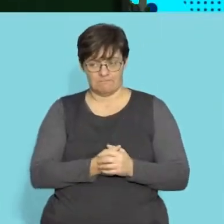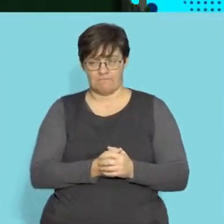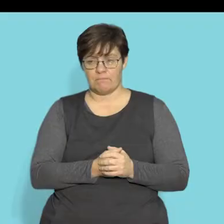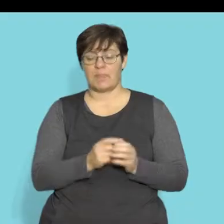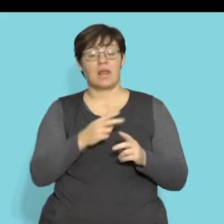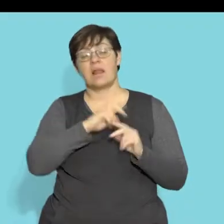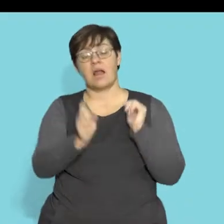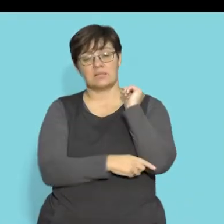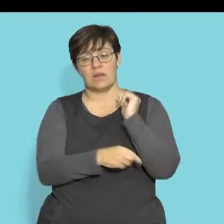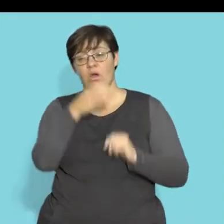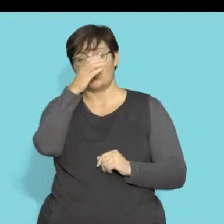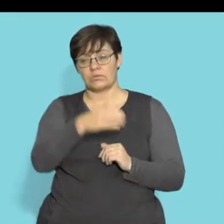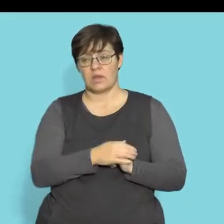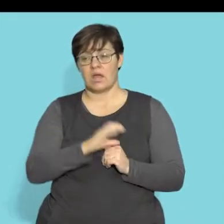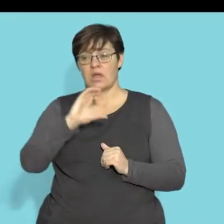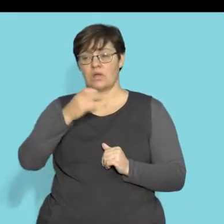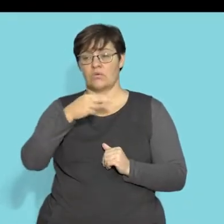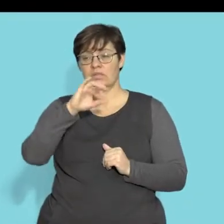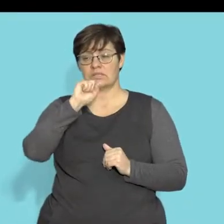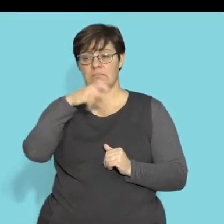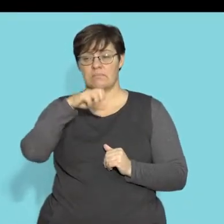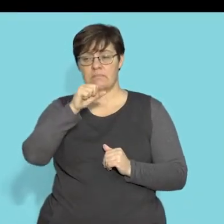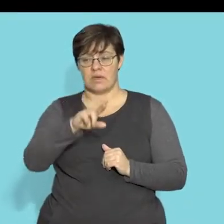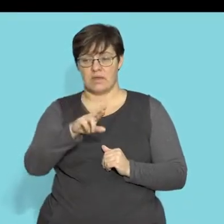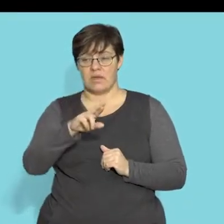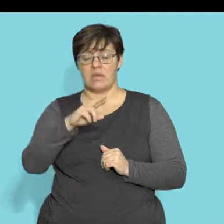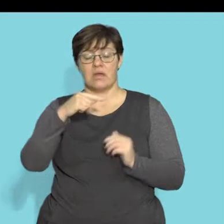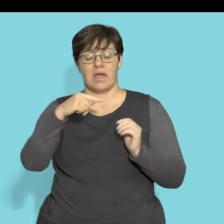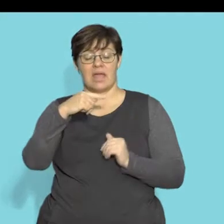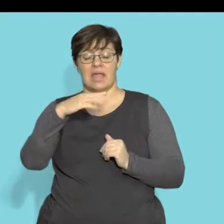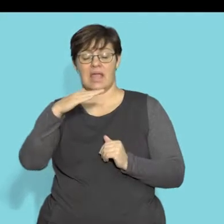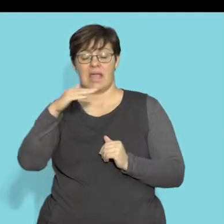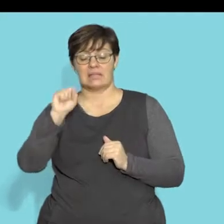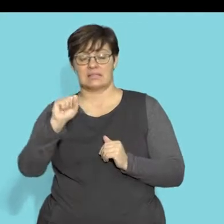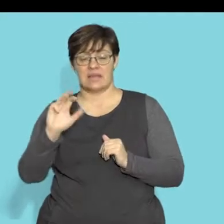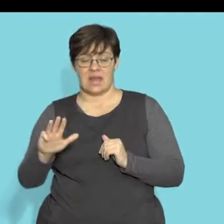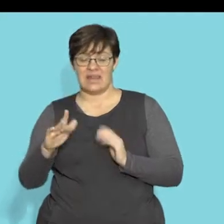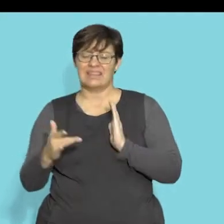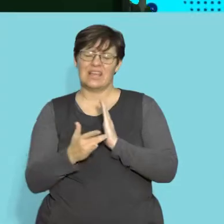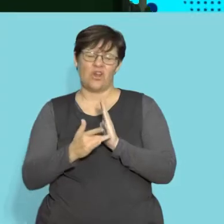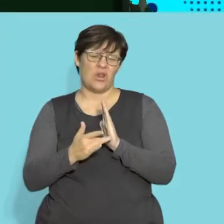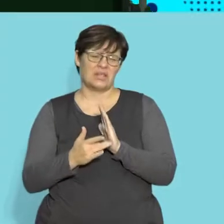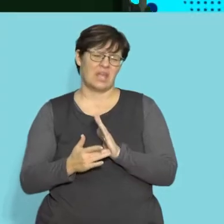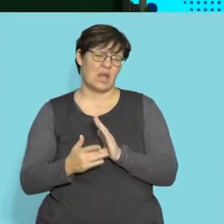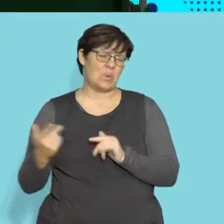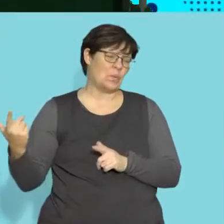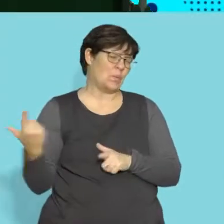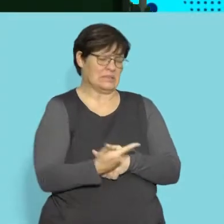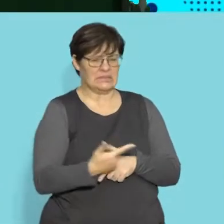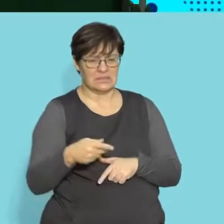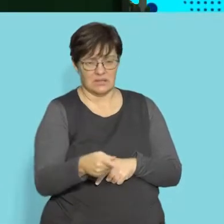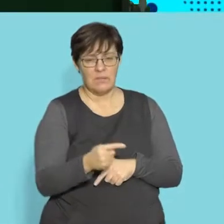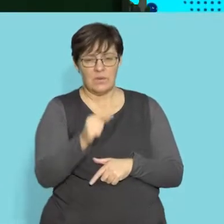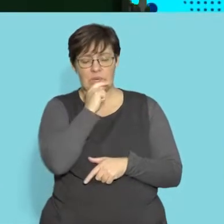as I mentioned, the concept of CRISPR-Cas9, which is essentially a very advanced and new technology in using